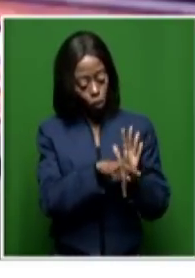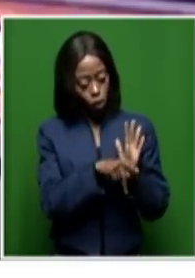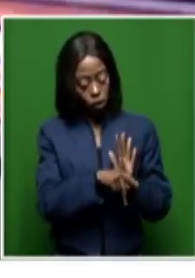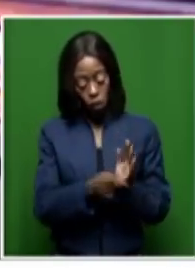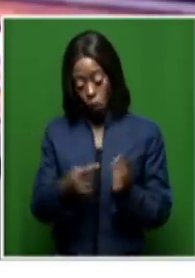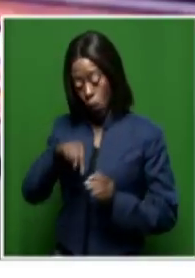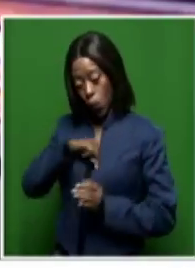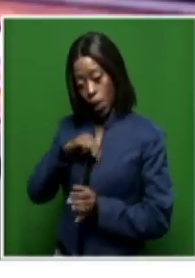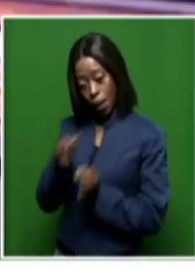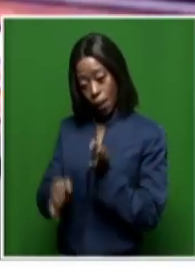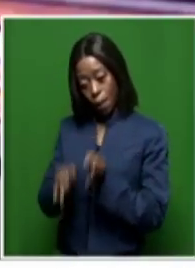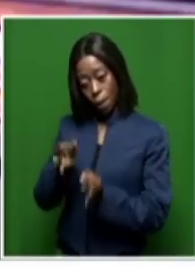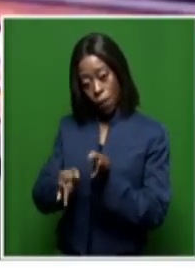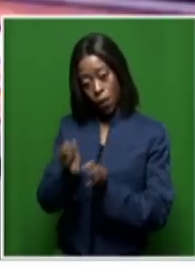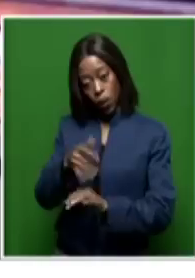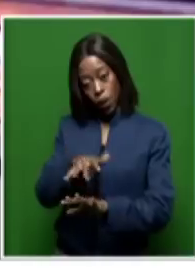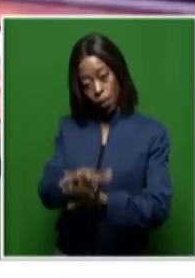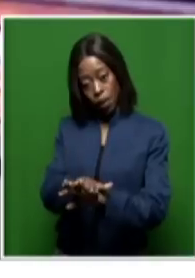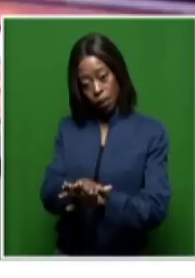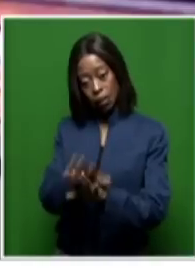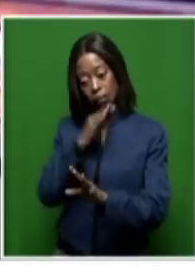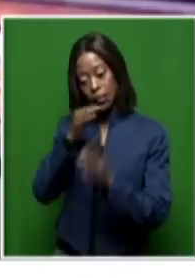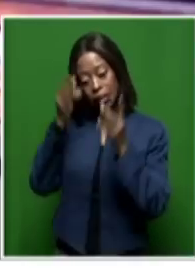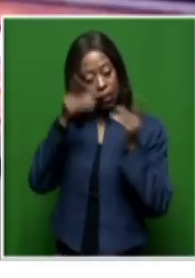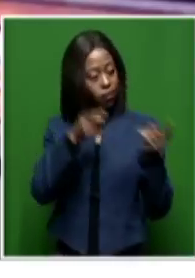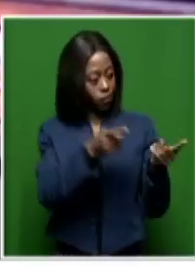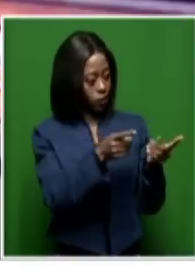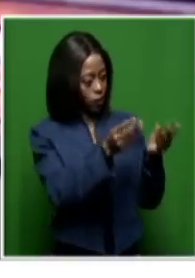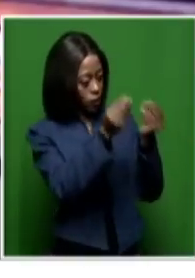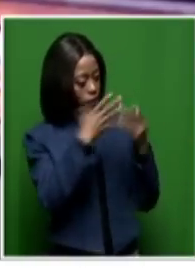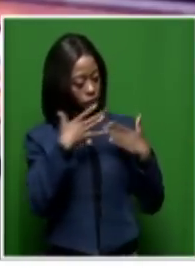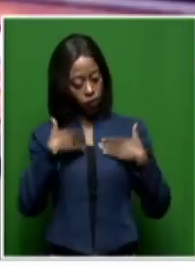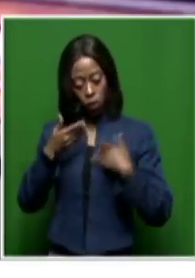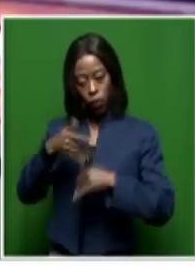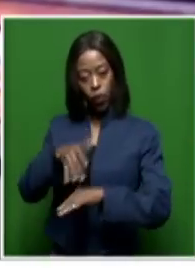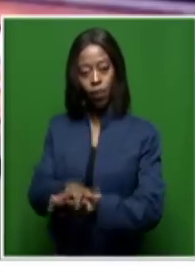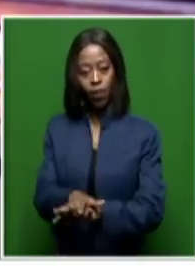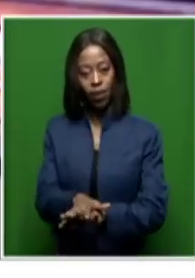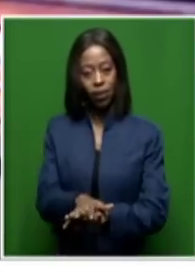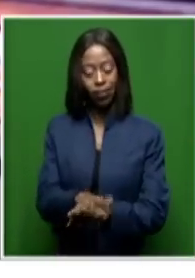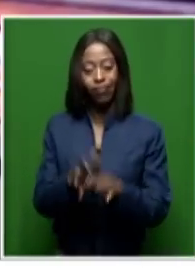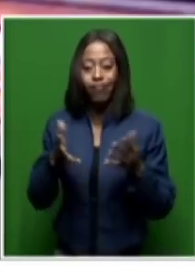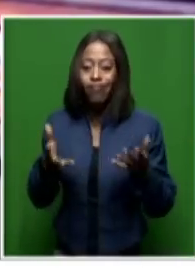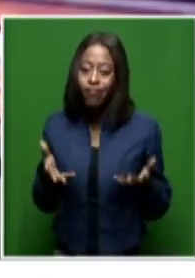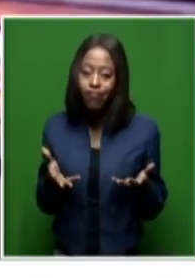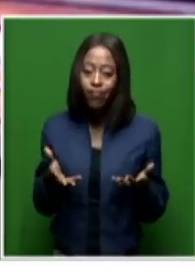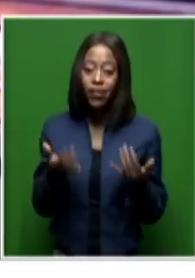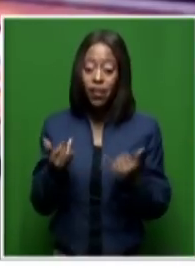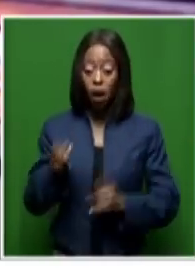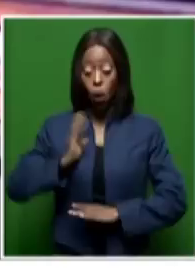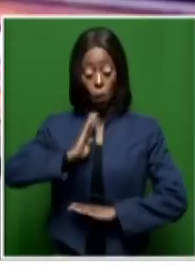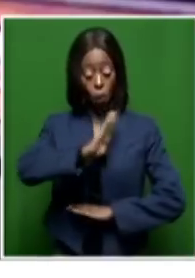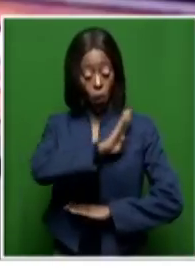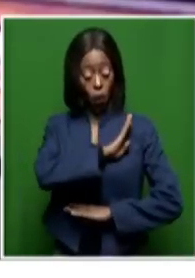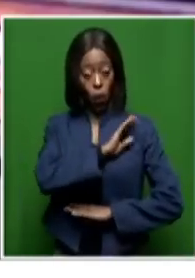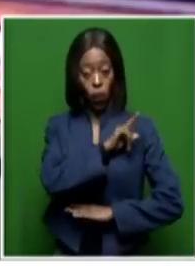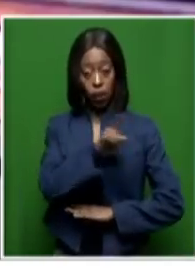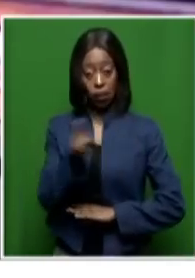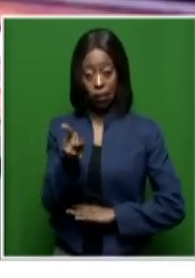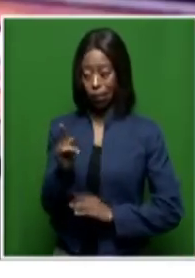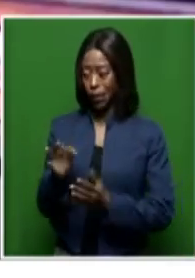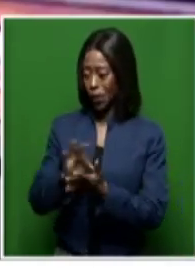politicians are supposed to implement what they have decided. But over and above that, the decisions of the board,